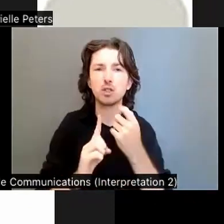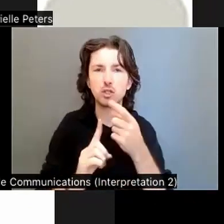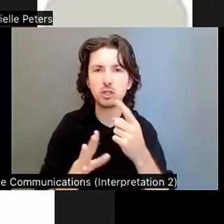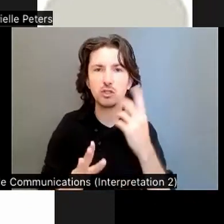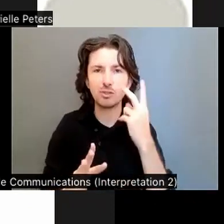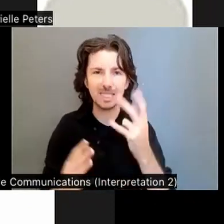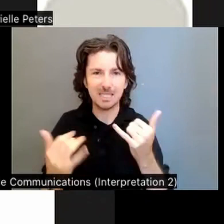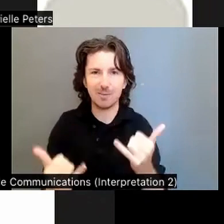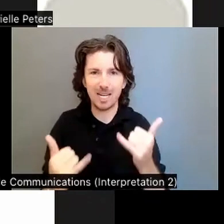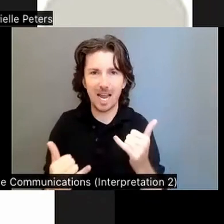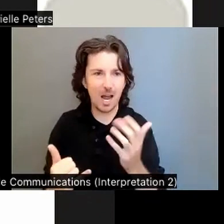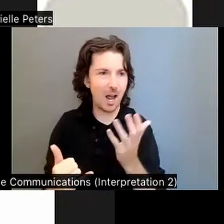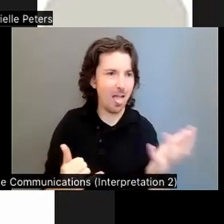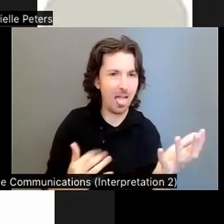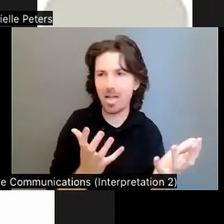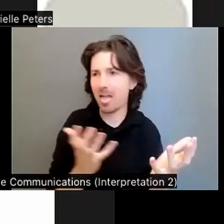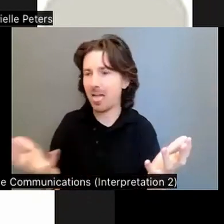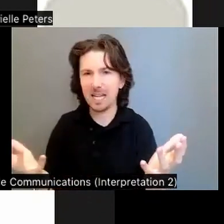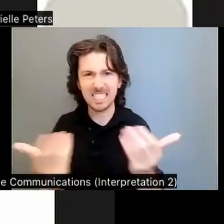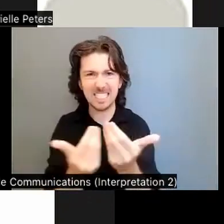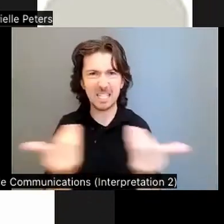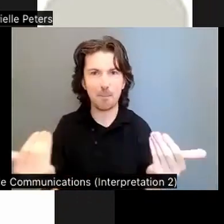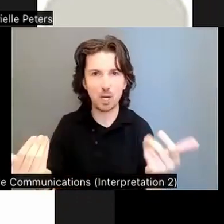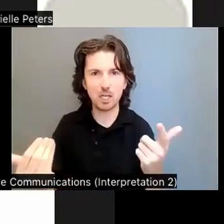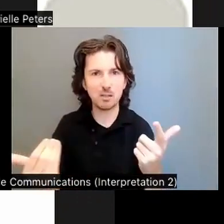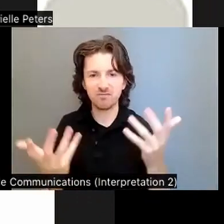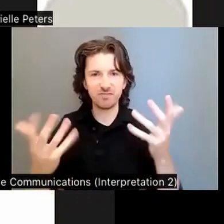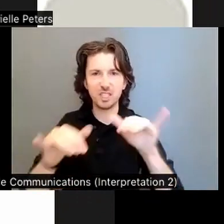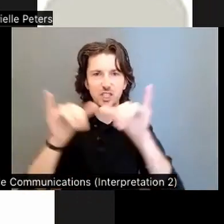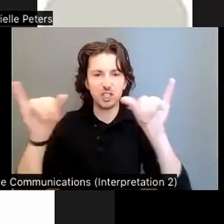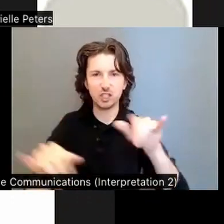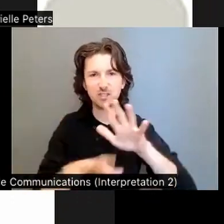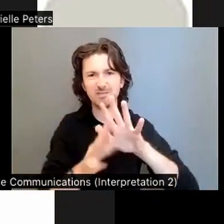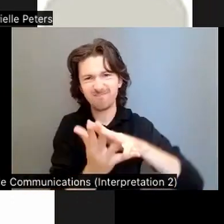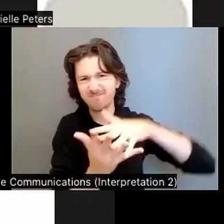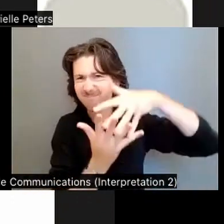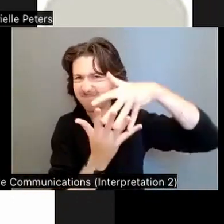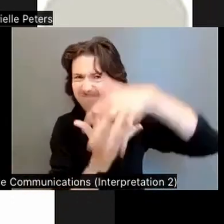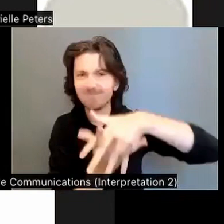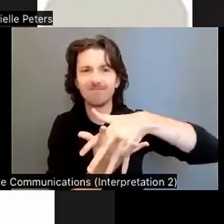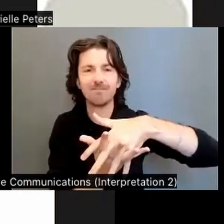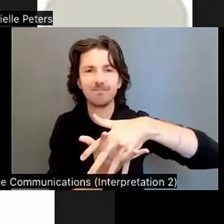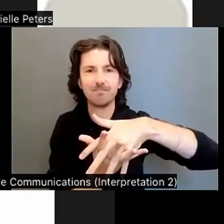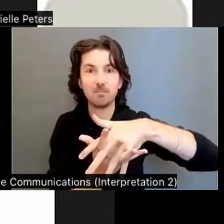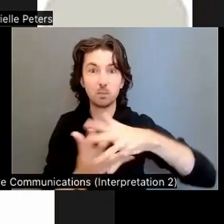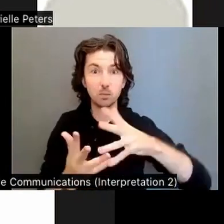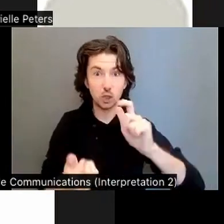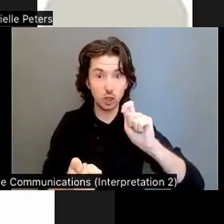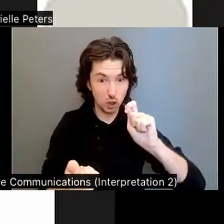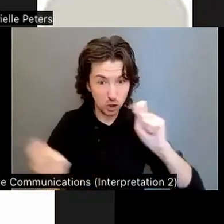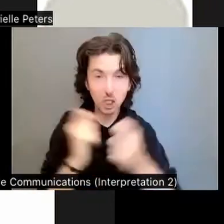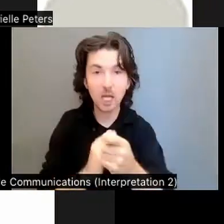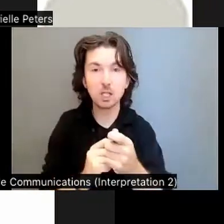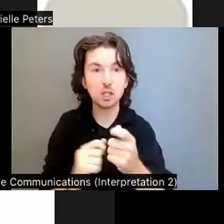this point, and how we change that is through conversations like this.